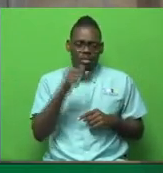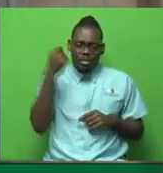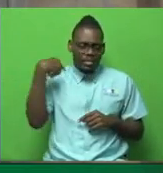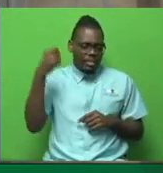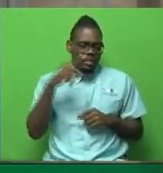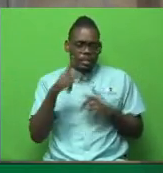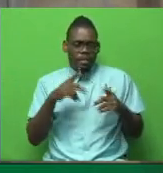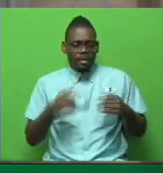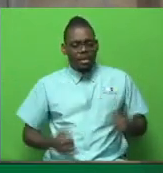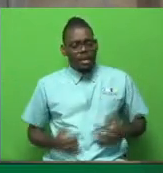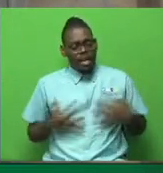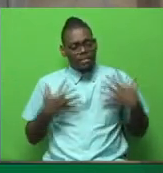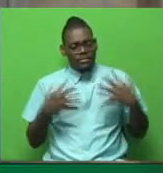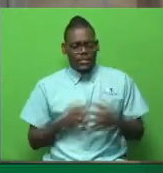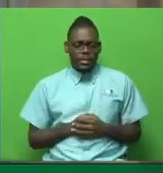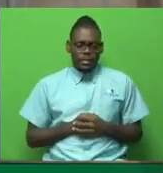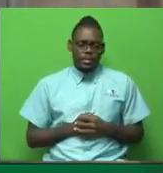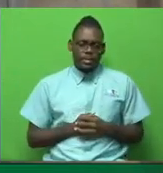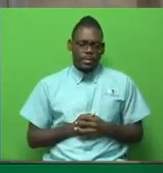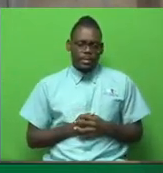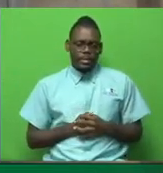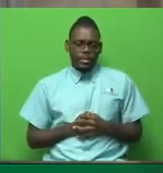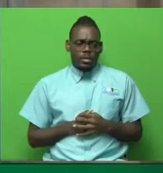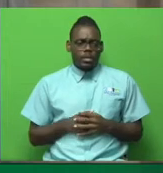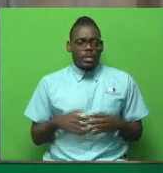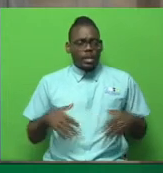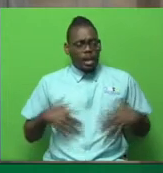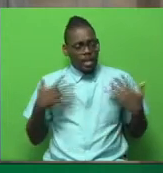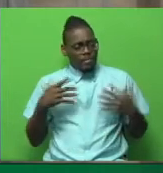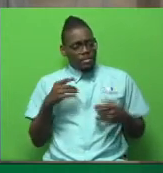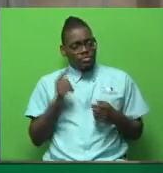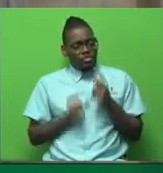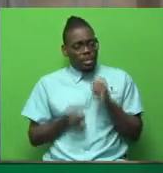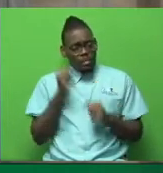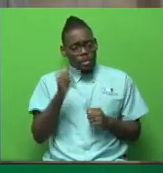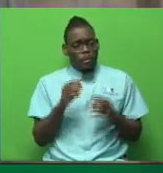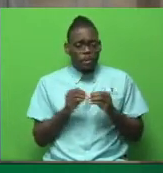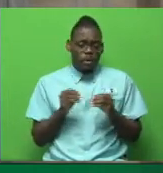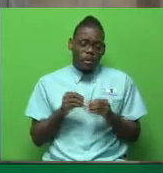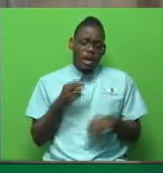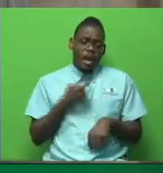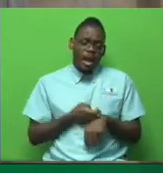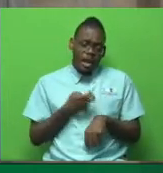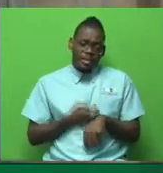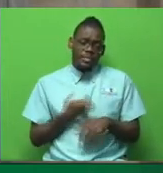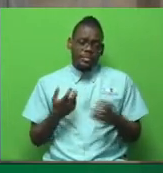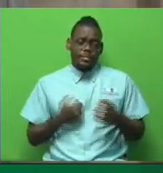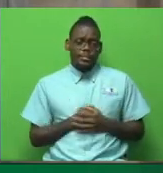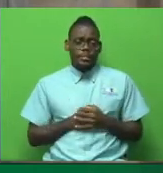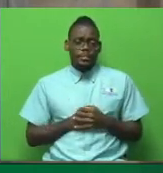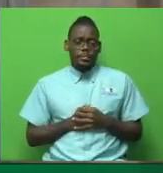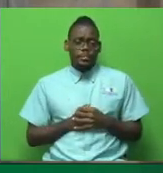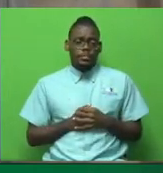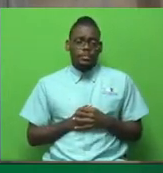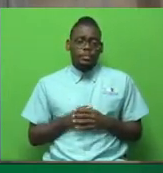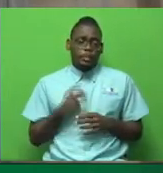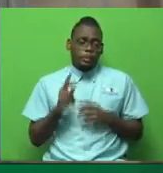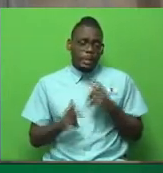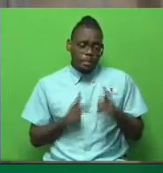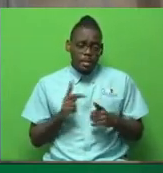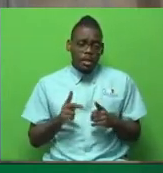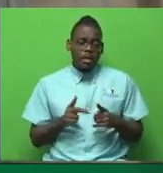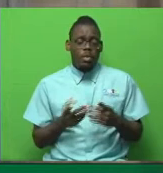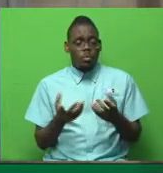it is no secret life in Trinidad and Tobago is becoming more and more difficult people yearn for the return of